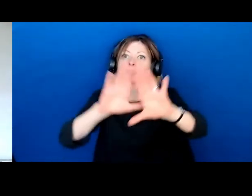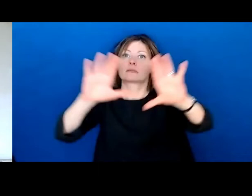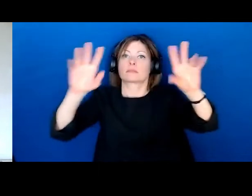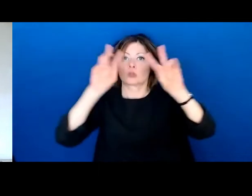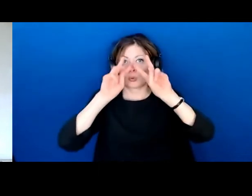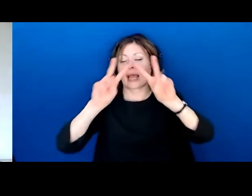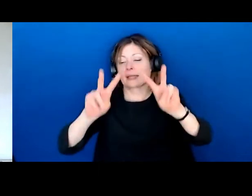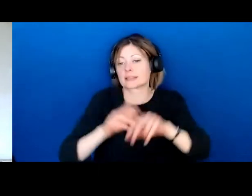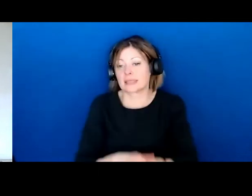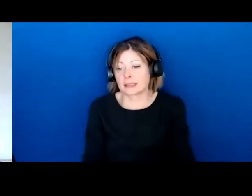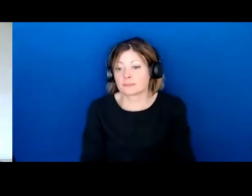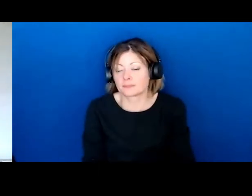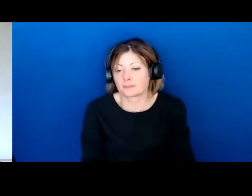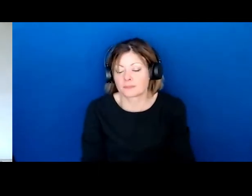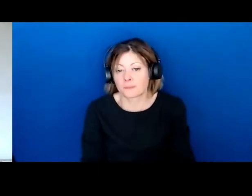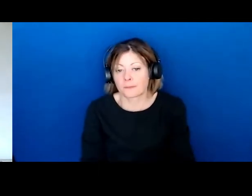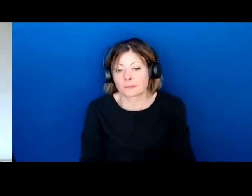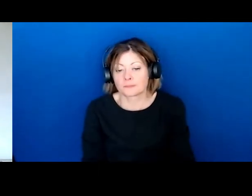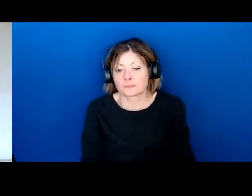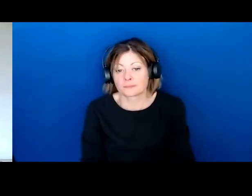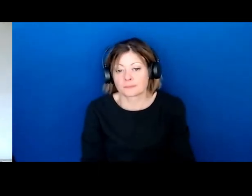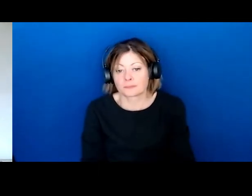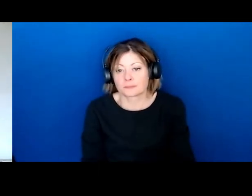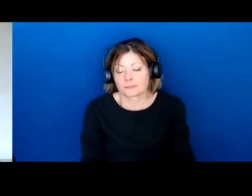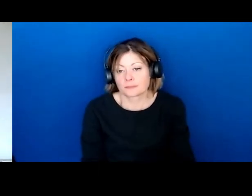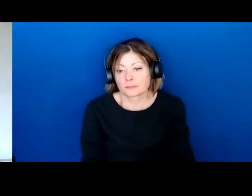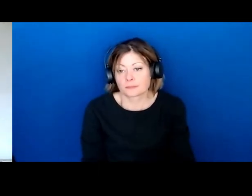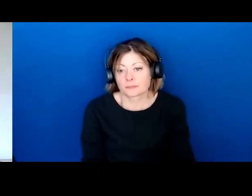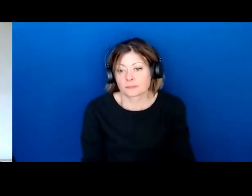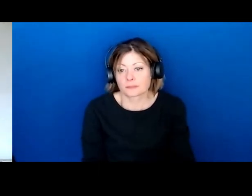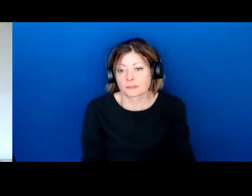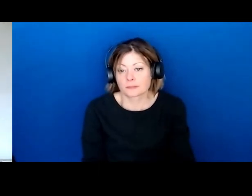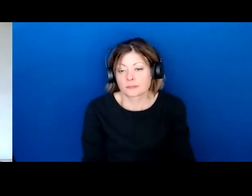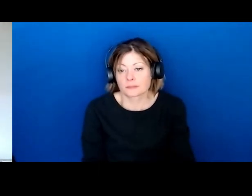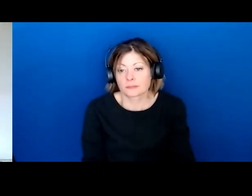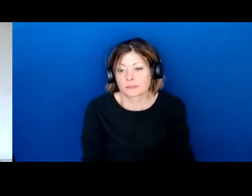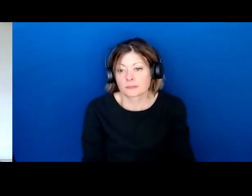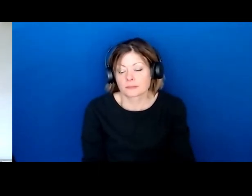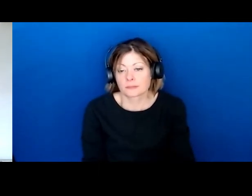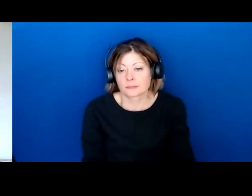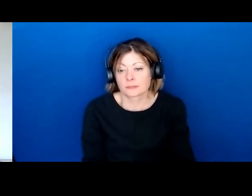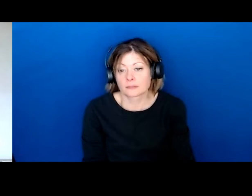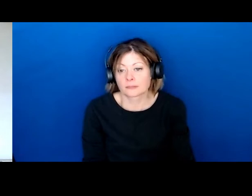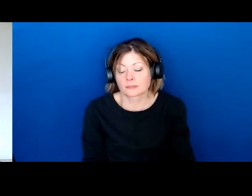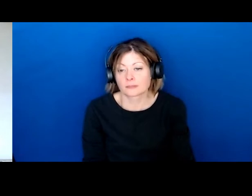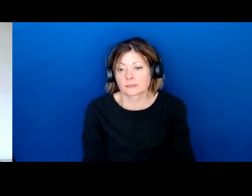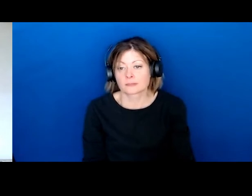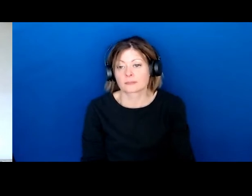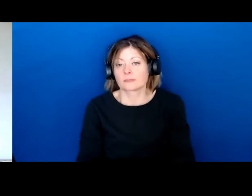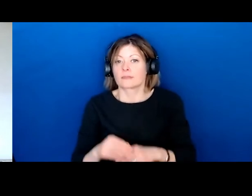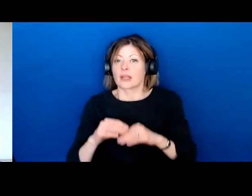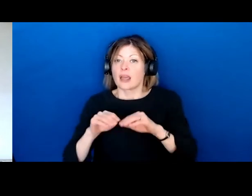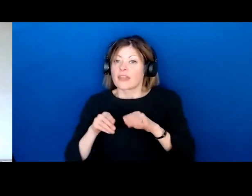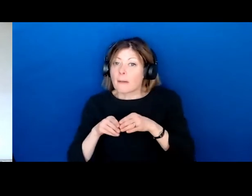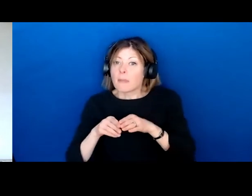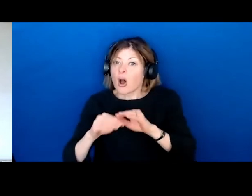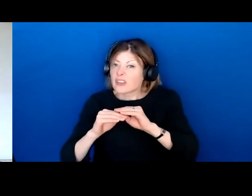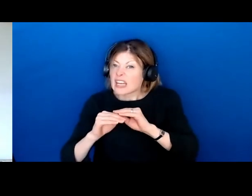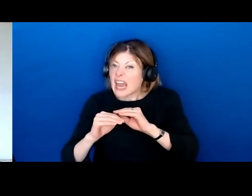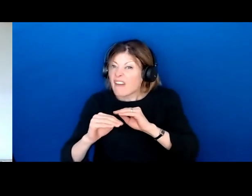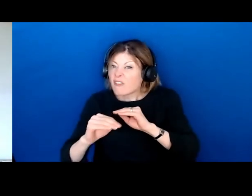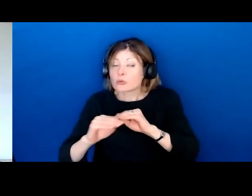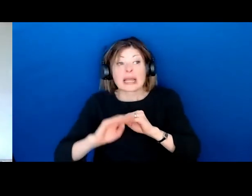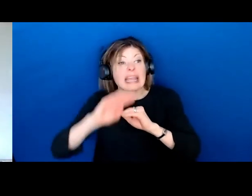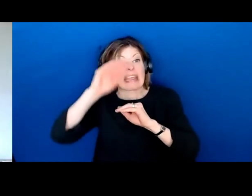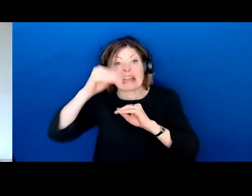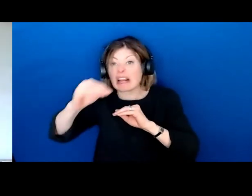very closely. And that is that's a almost level path, not much by way of hills in it, and